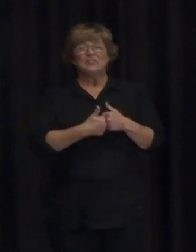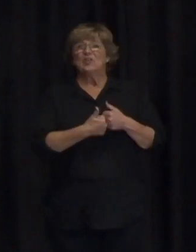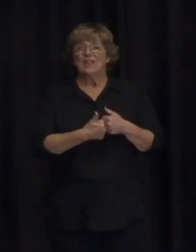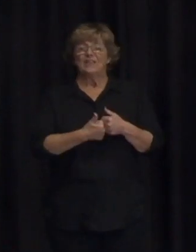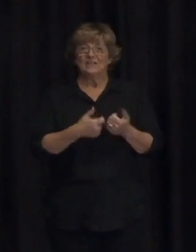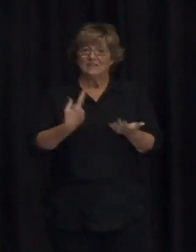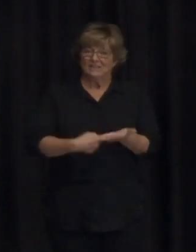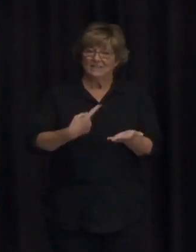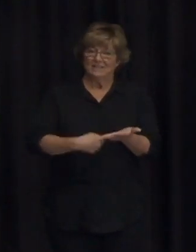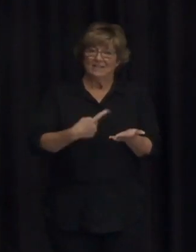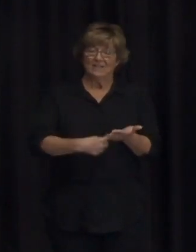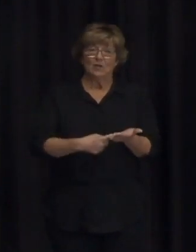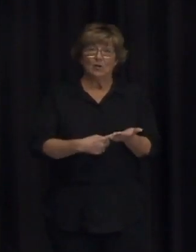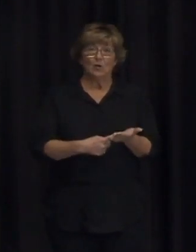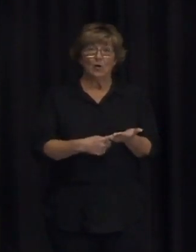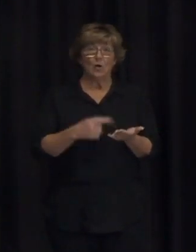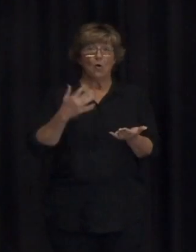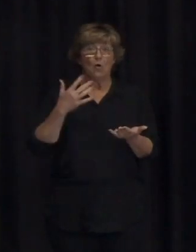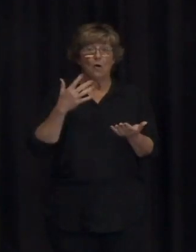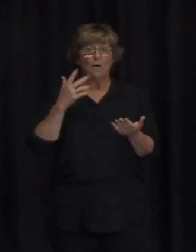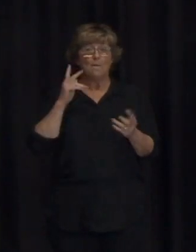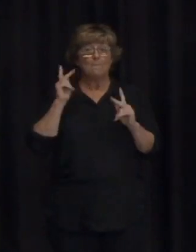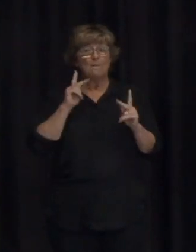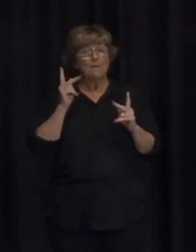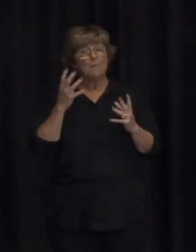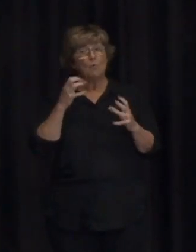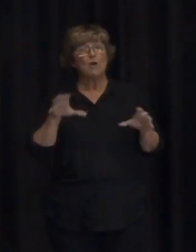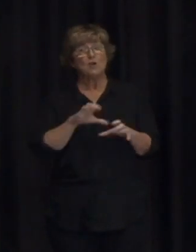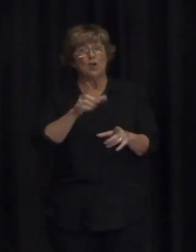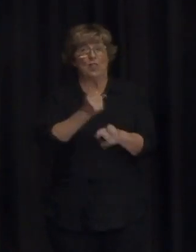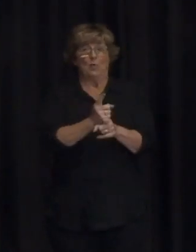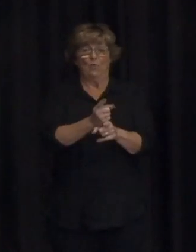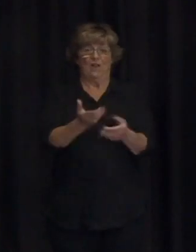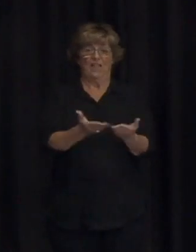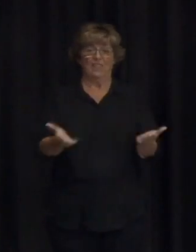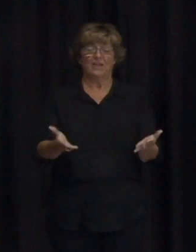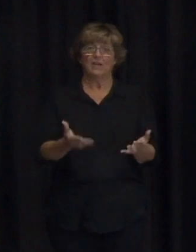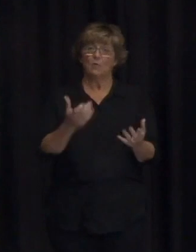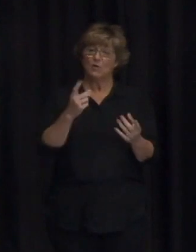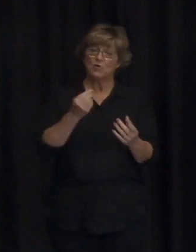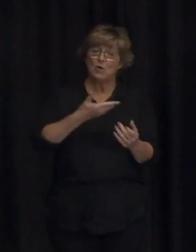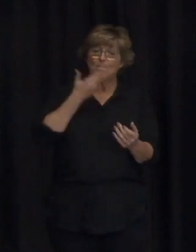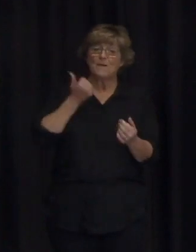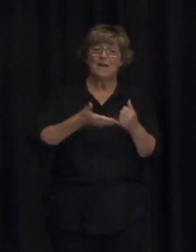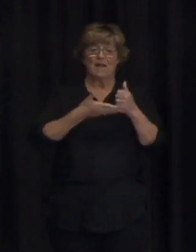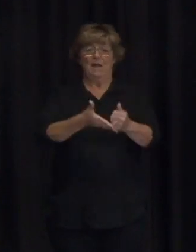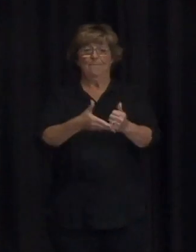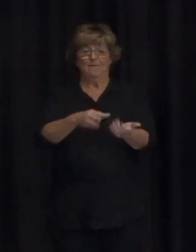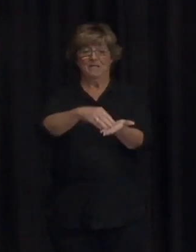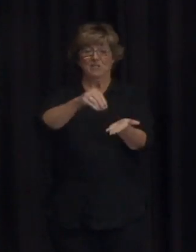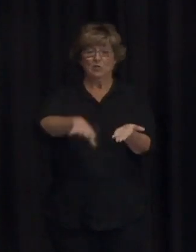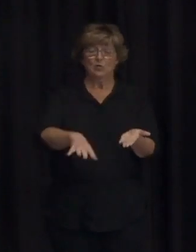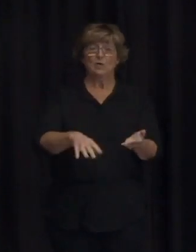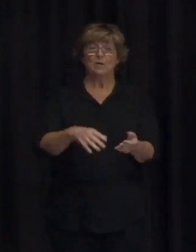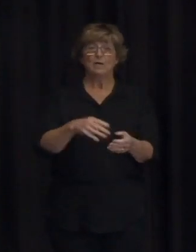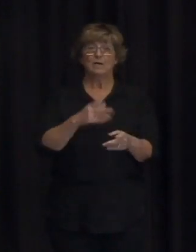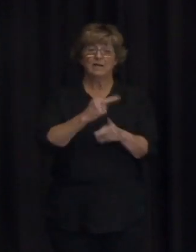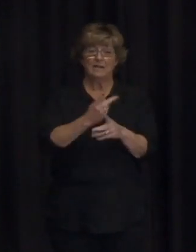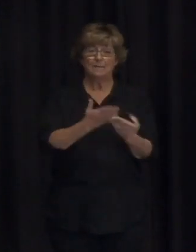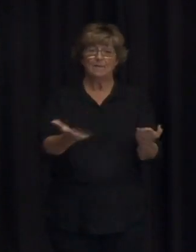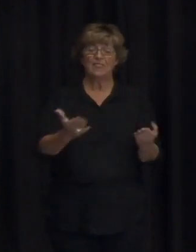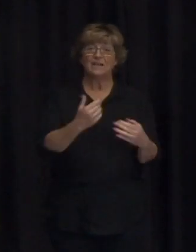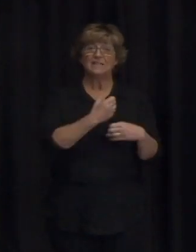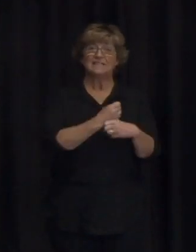And the challenge isn't because people don't want to try to do the right thing. Everyone's trying to do the right thing. They want to help the students. They want to be sure we keep things